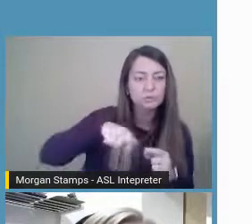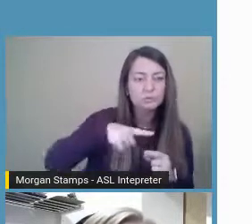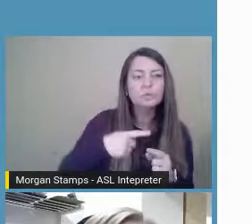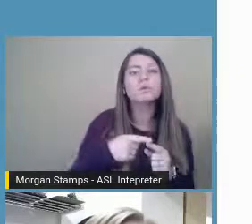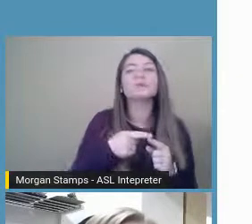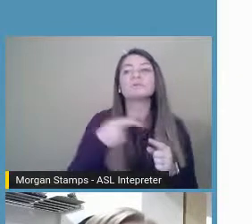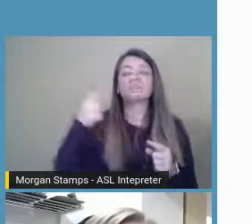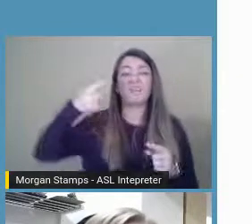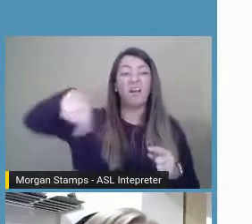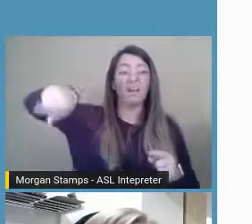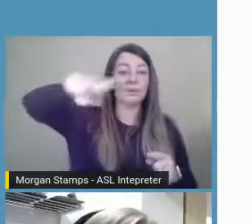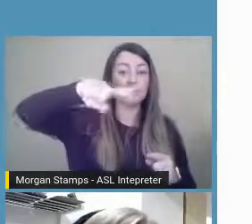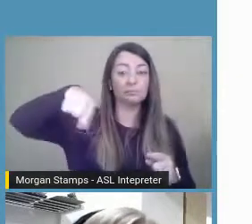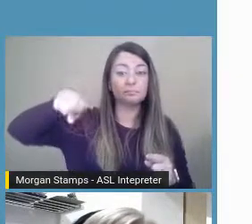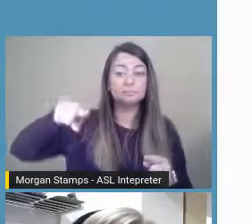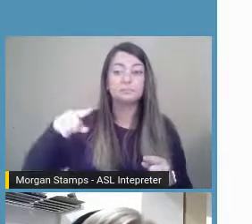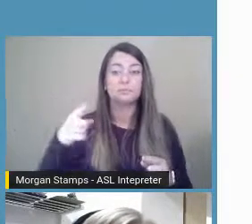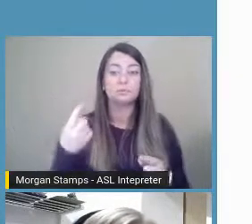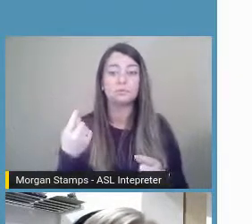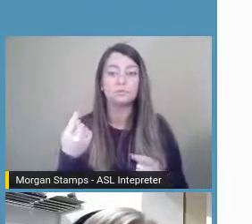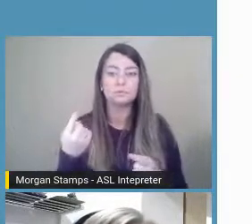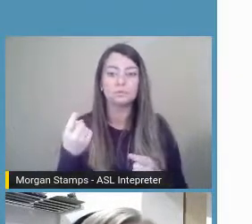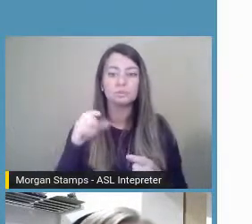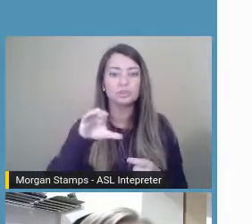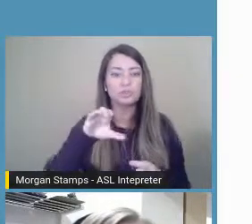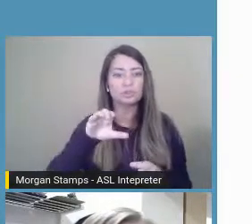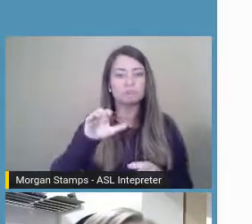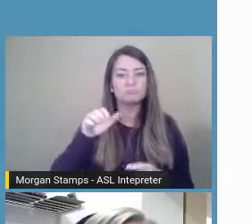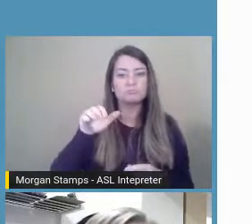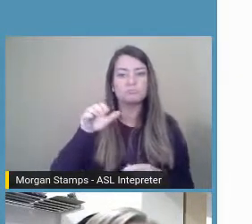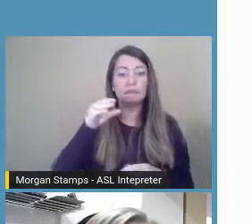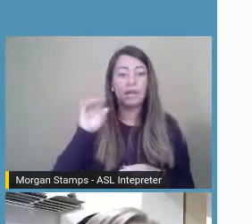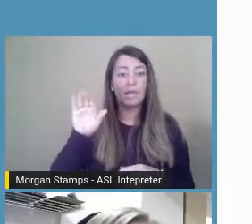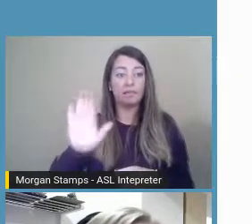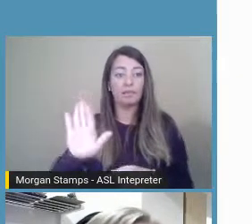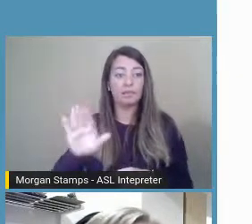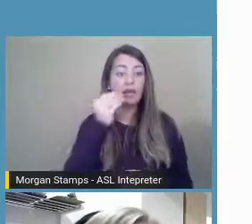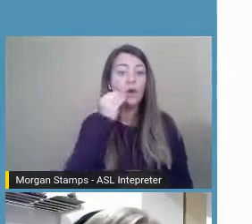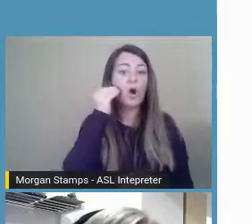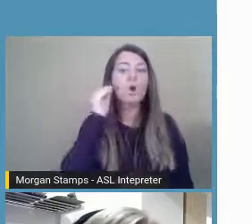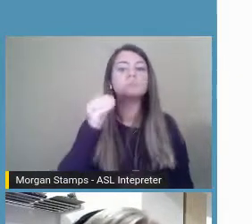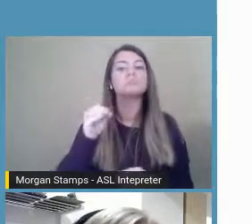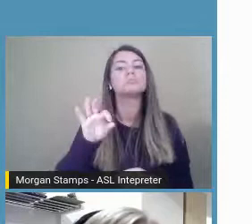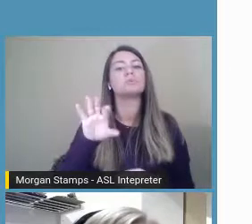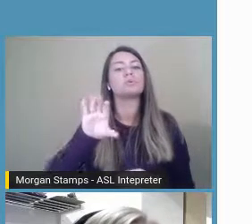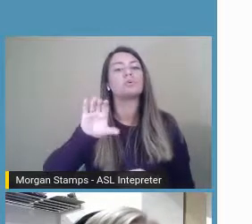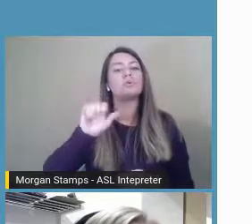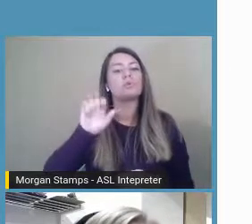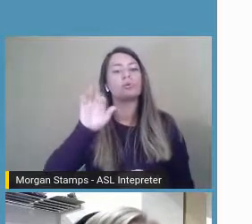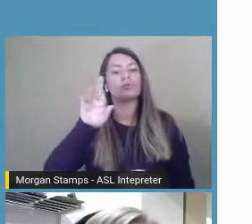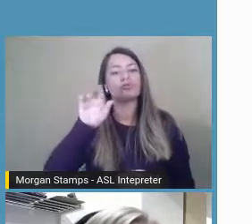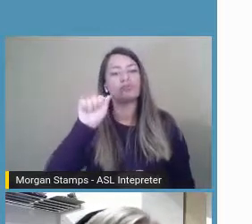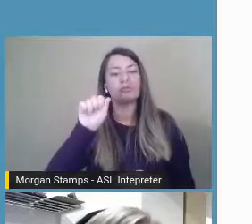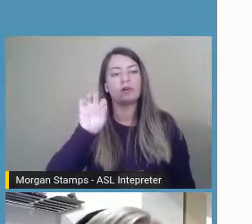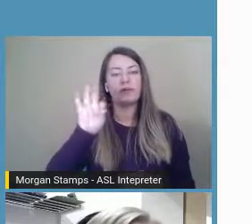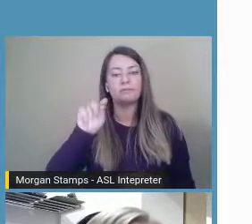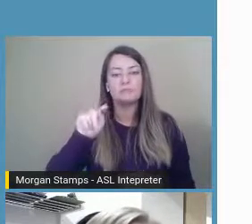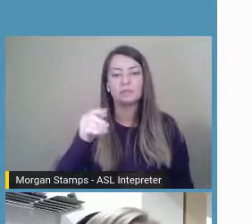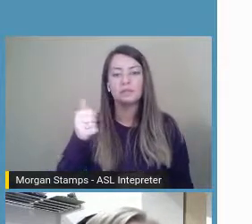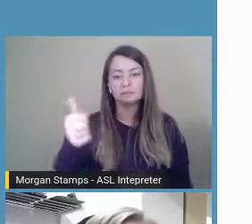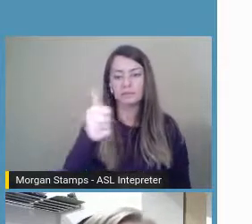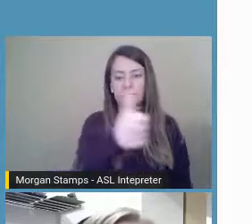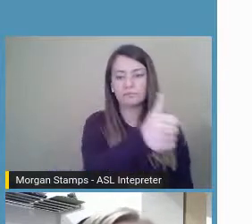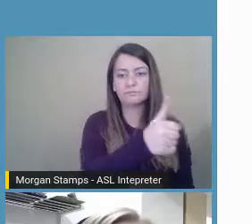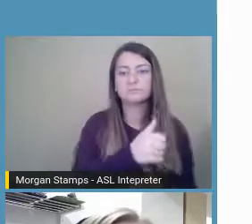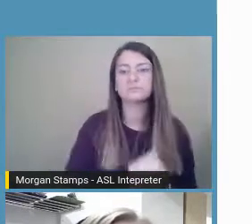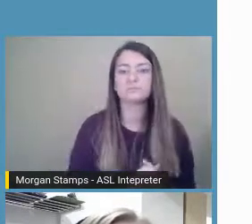knitting. So inspired by countless stitch nights with friends, we started the program with a virtual wine tasting with a local craft vintner